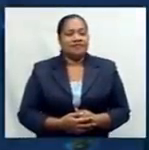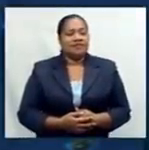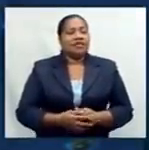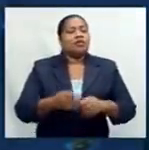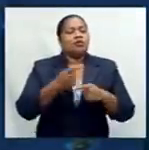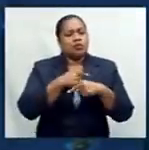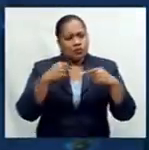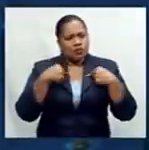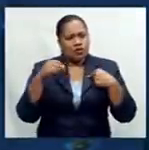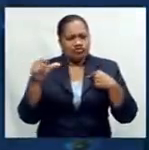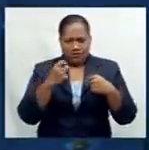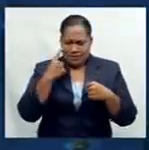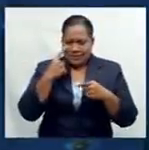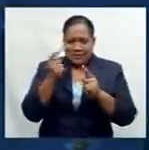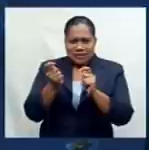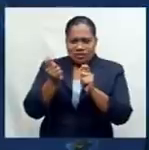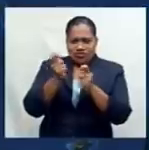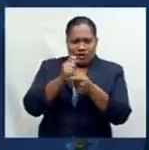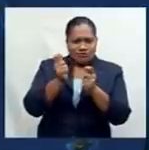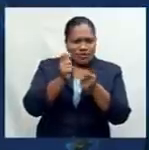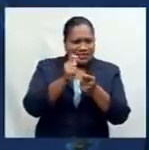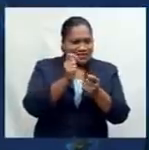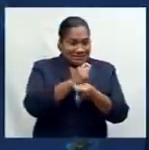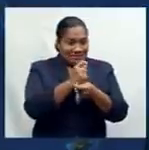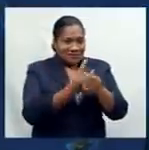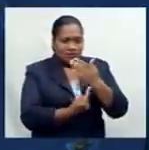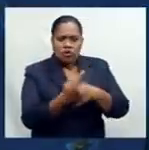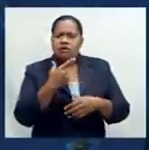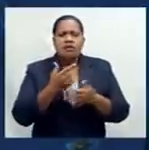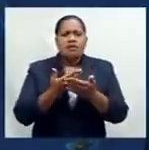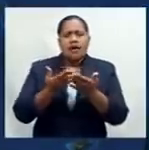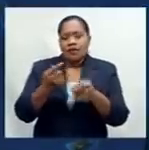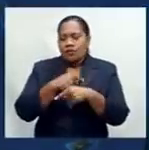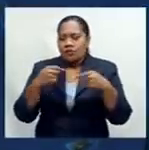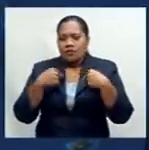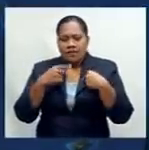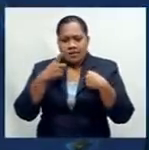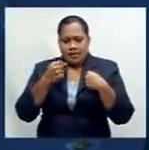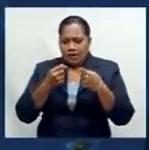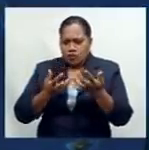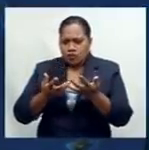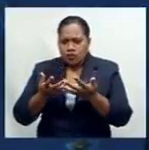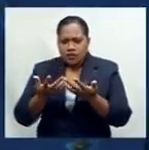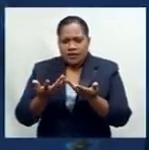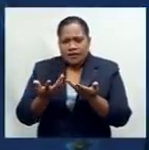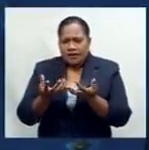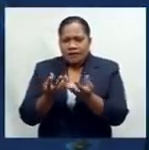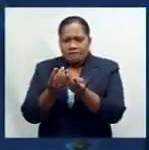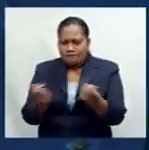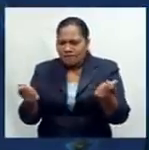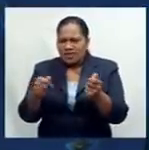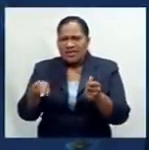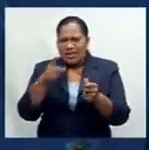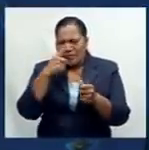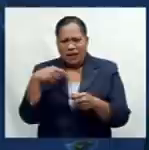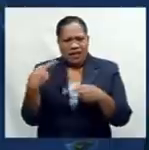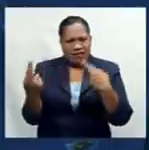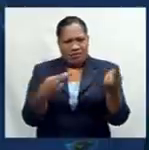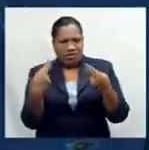see significant changes in that, in dealing with that unnecessary movement. There will be a lot more questions asked at checkpoints, turning people